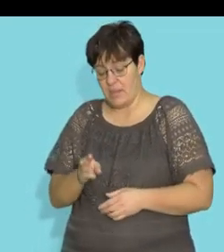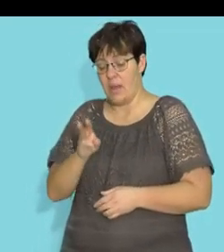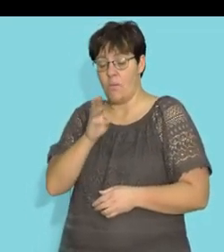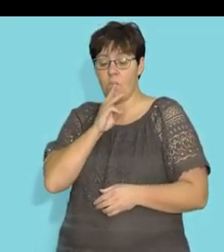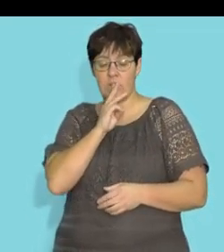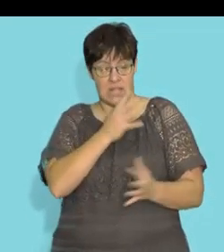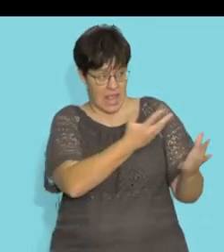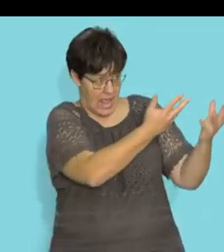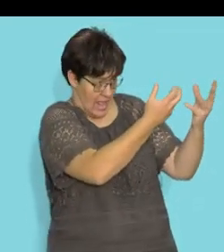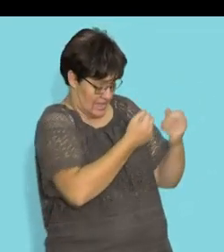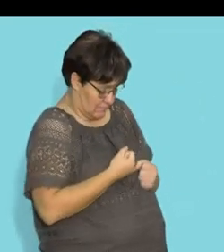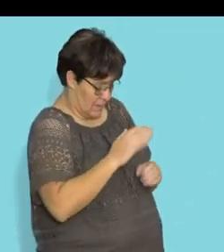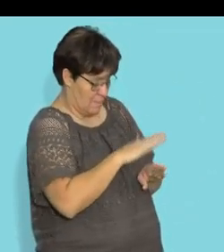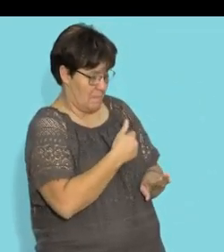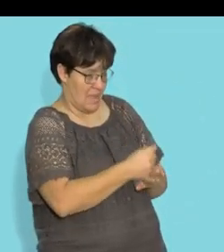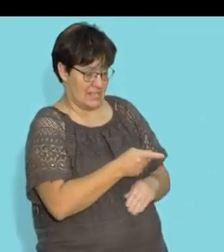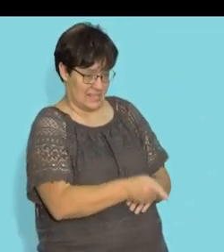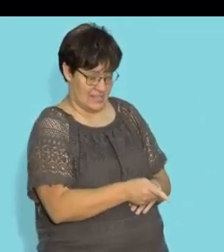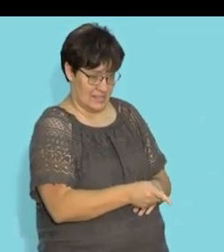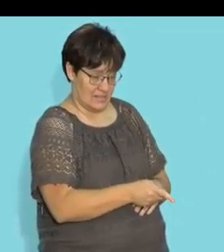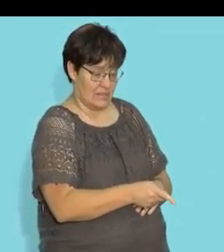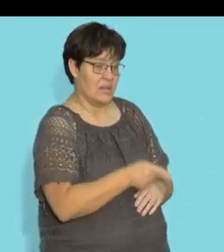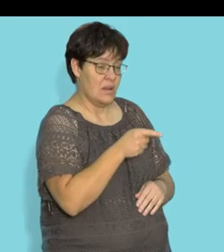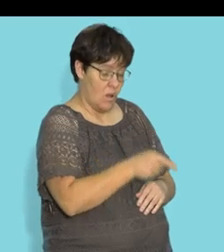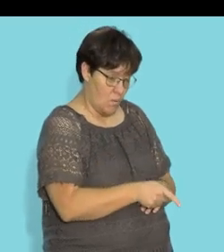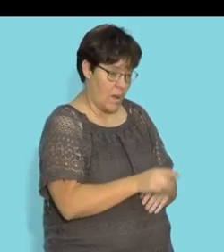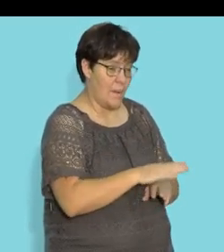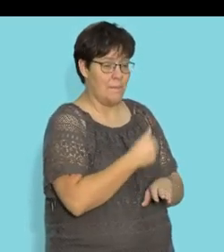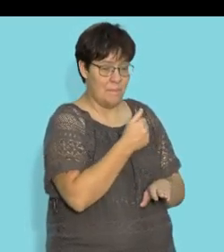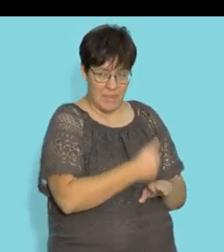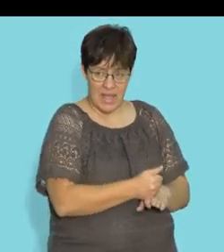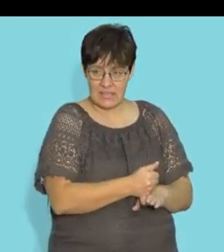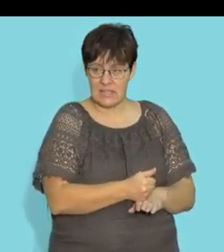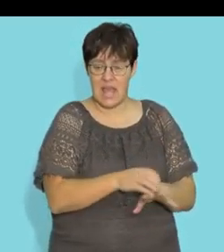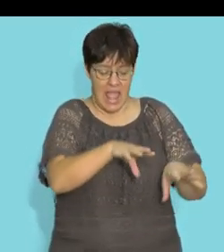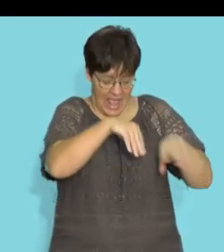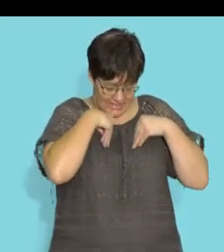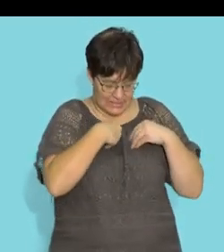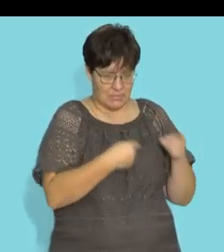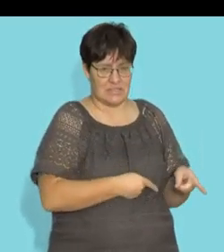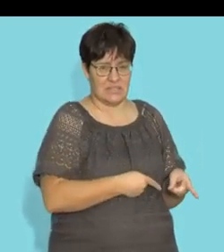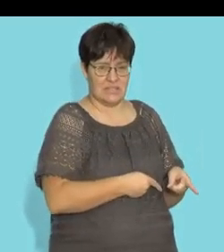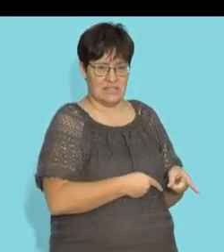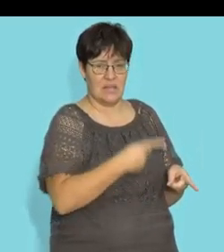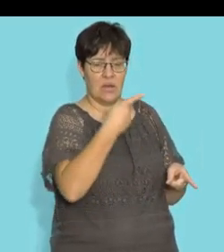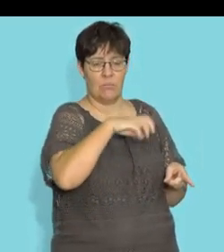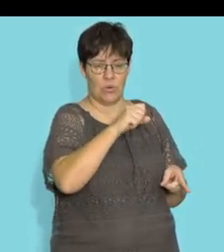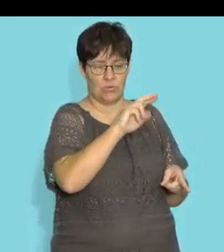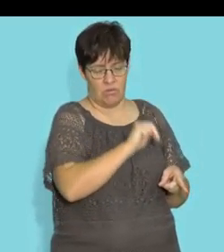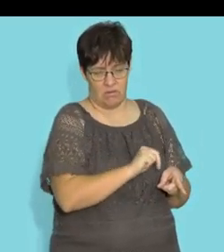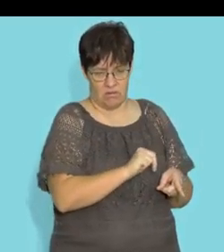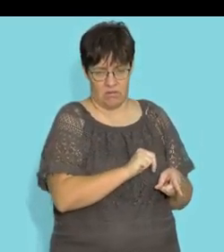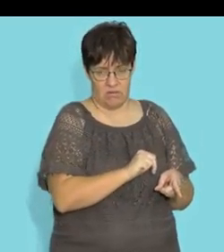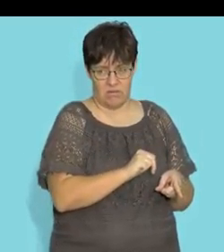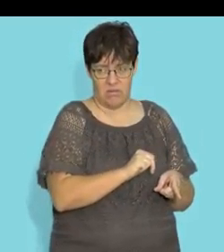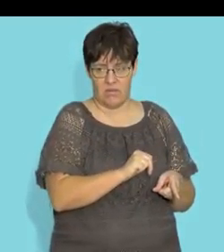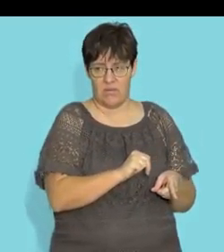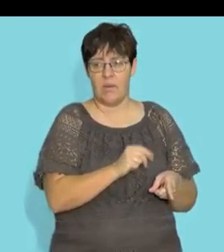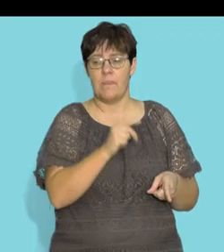base. When we look at water, and we know that because hydrochloric acid is